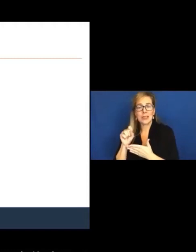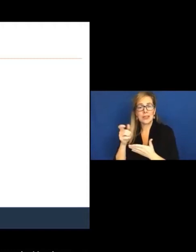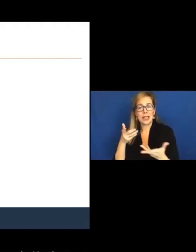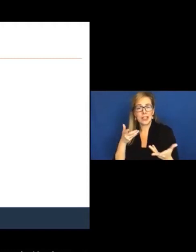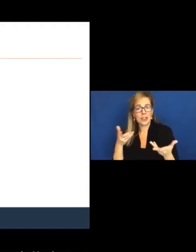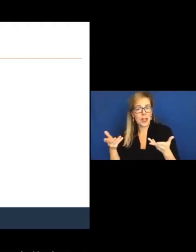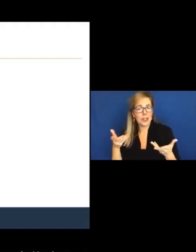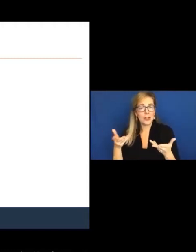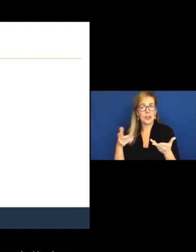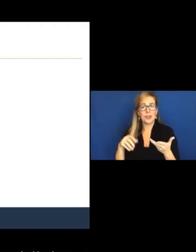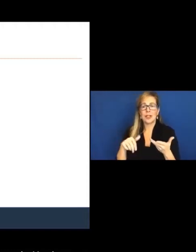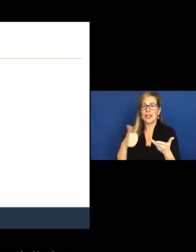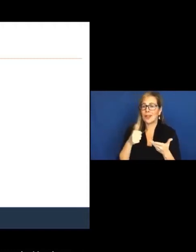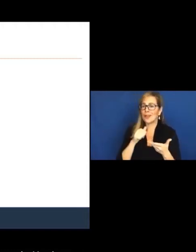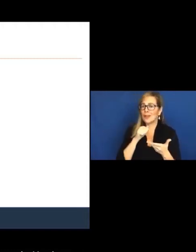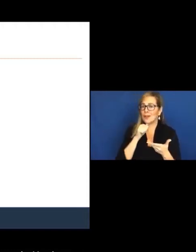non-language sounds.